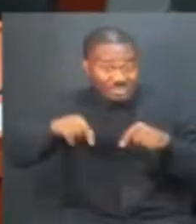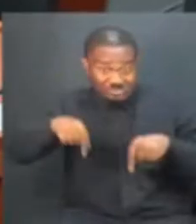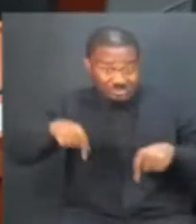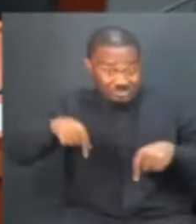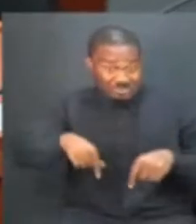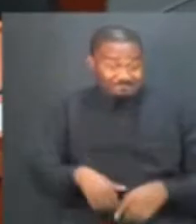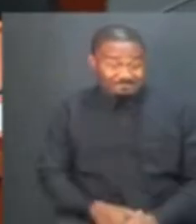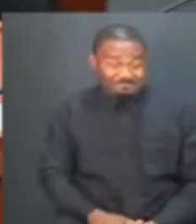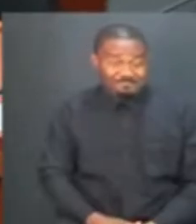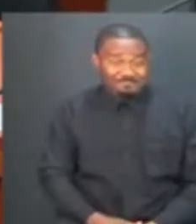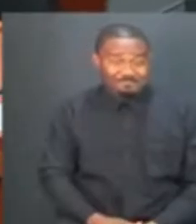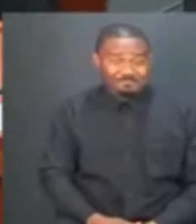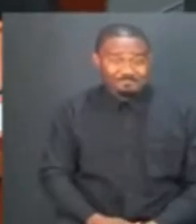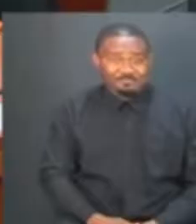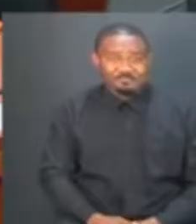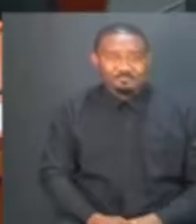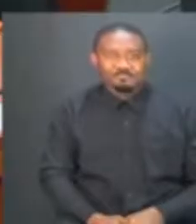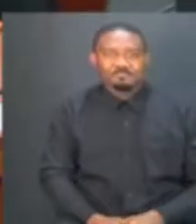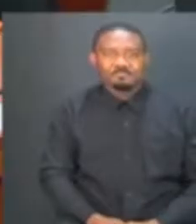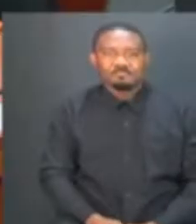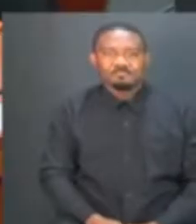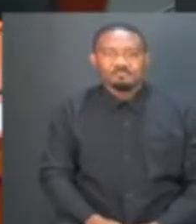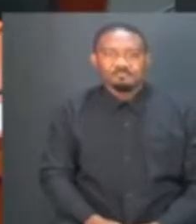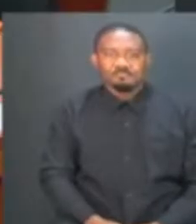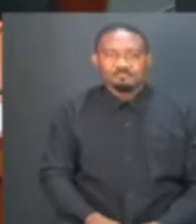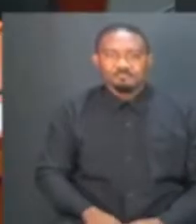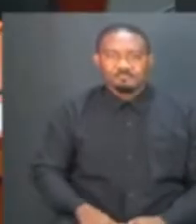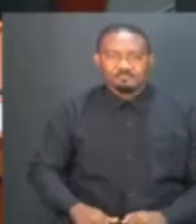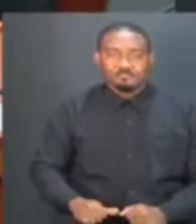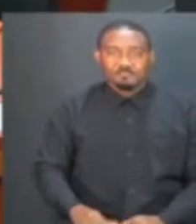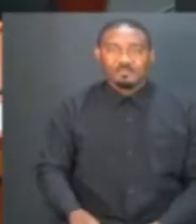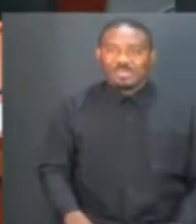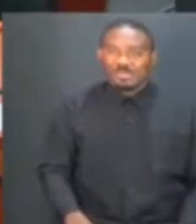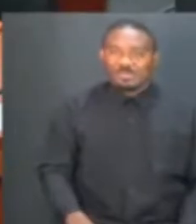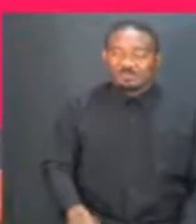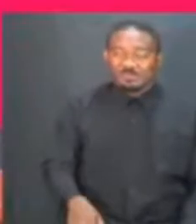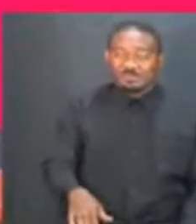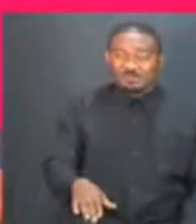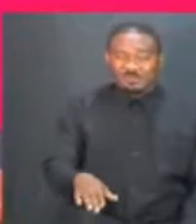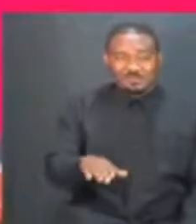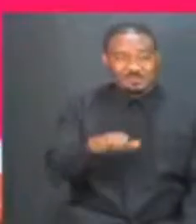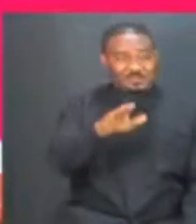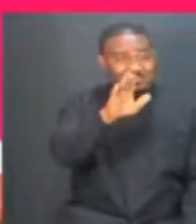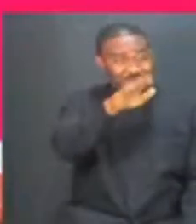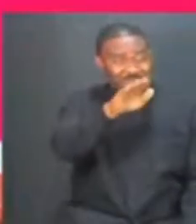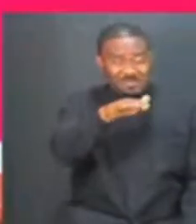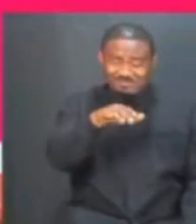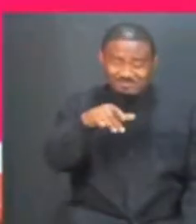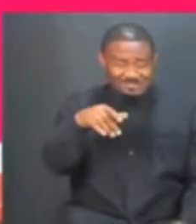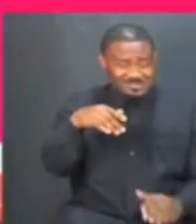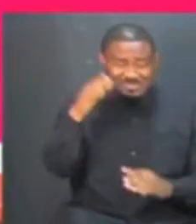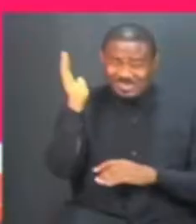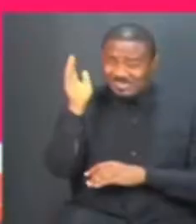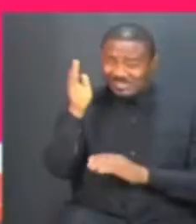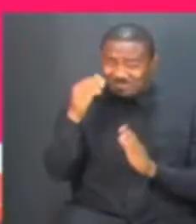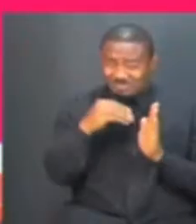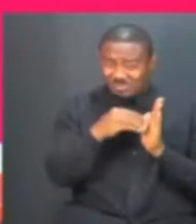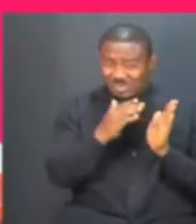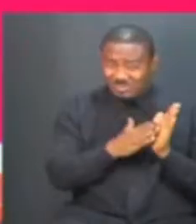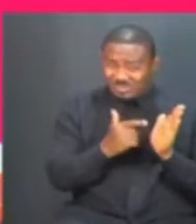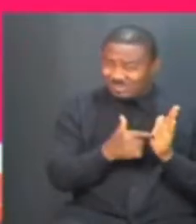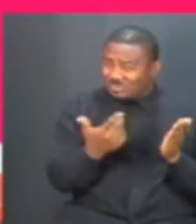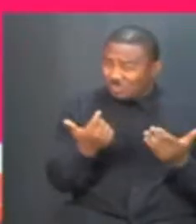Speaker, Honorable Member, yes. The statement admitted. Mr. Speaker, are spelled out here. Mr. Speaker, which